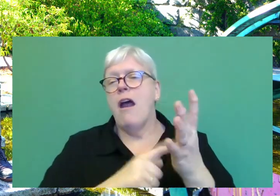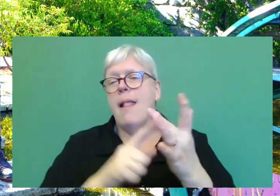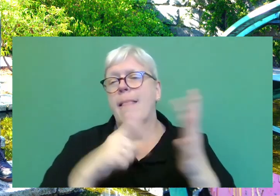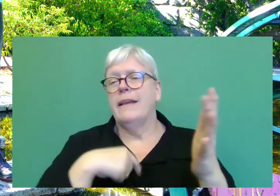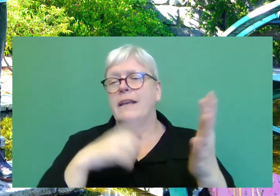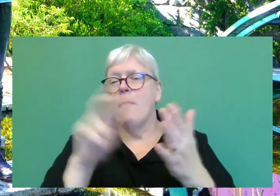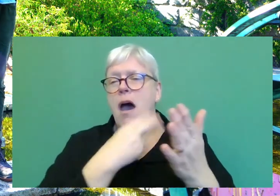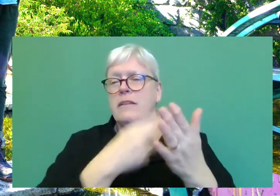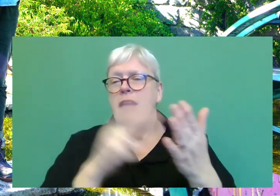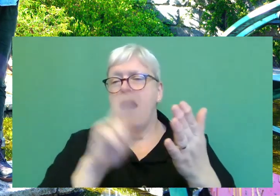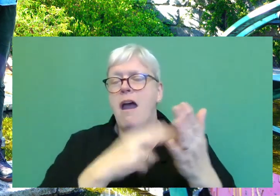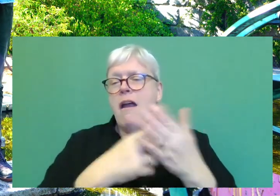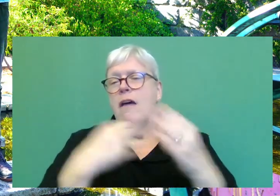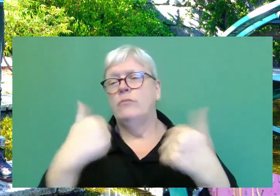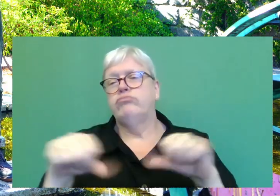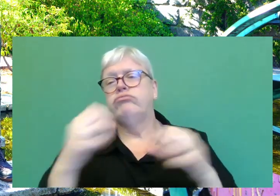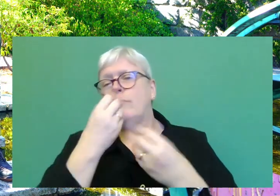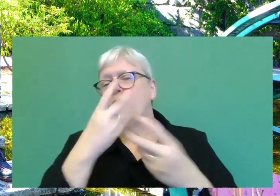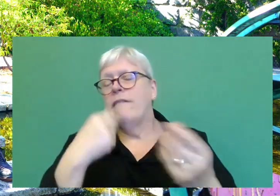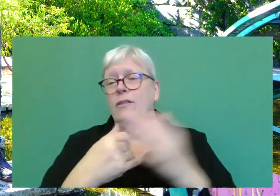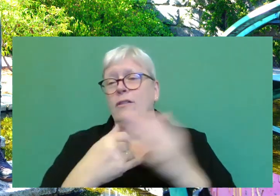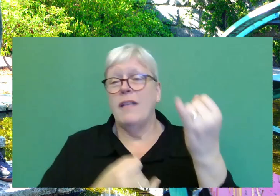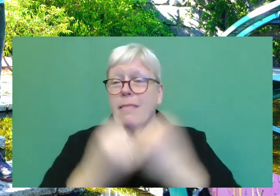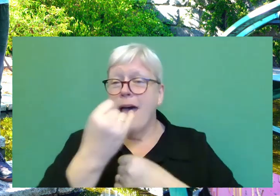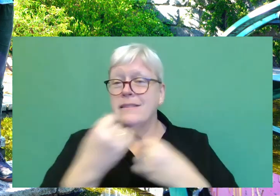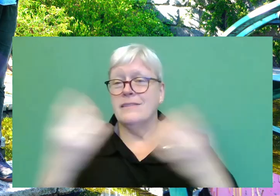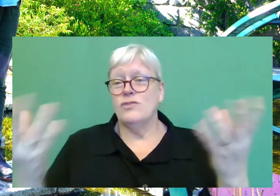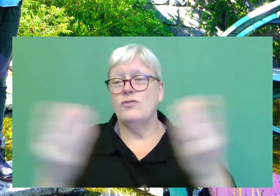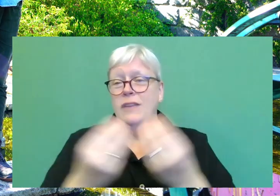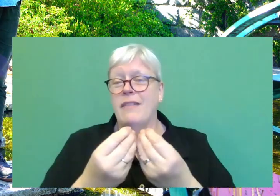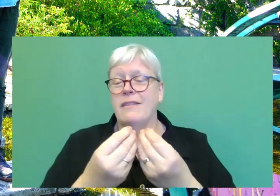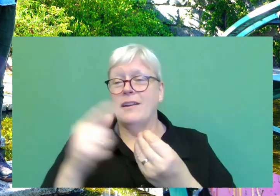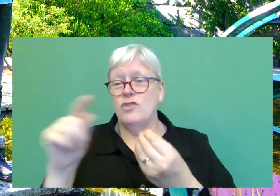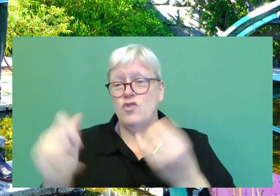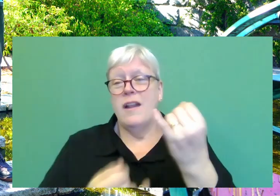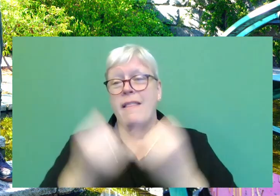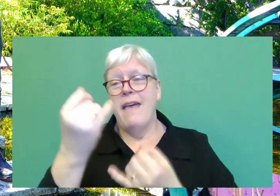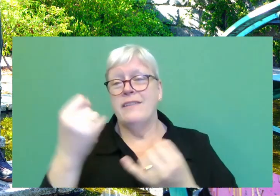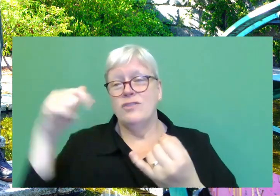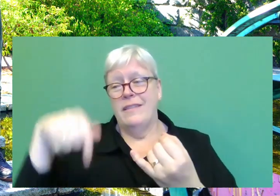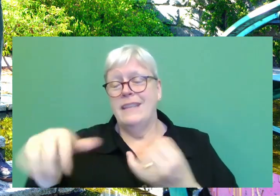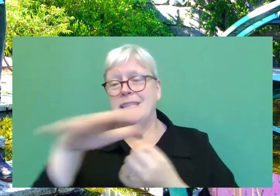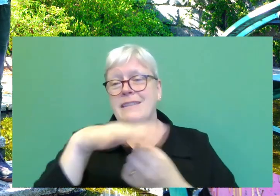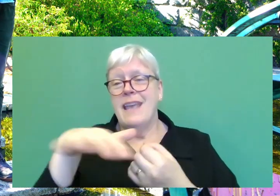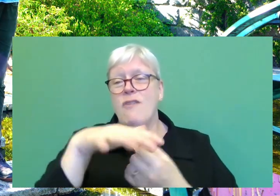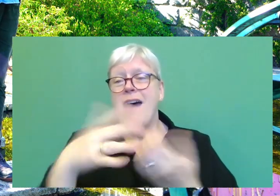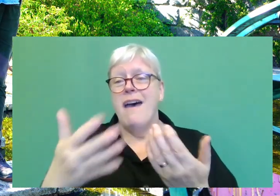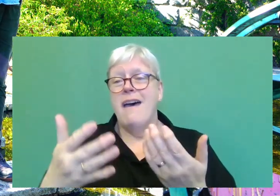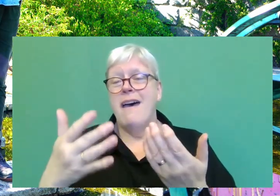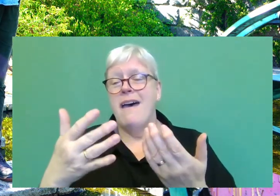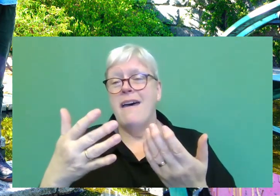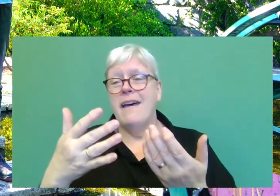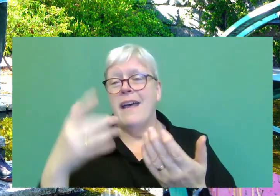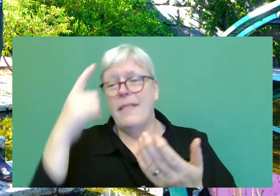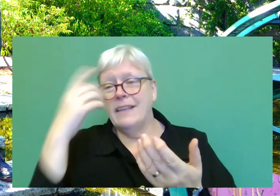and one of your last on this whizzing planet. It isn't quite fit for purpose, but I surmise you chip in with Michael.